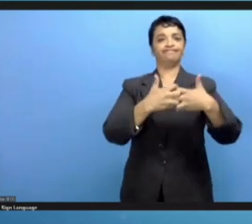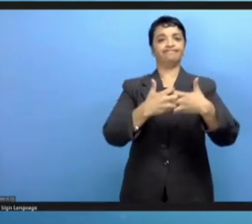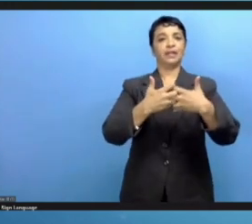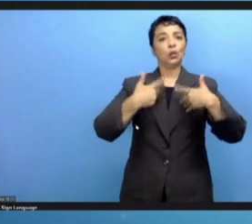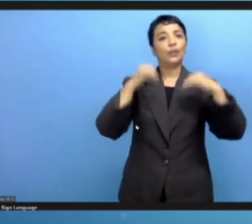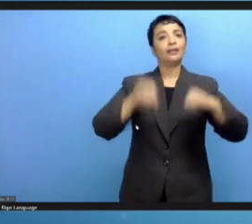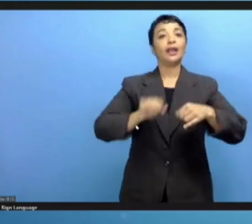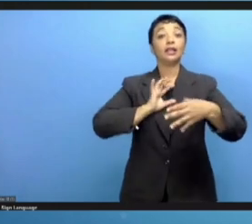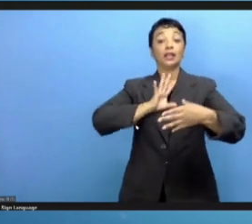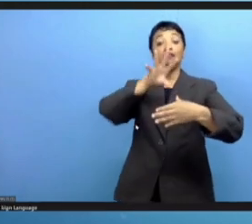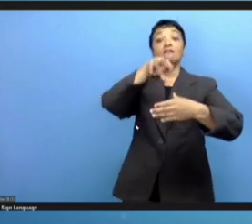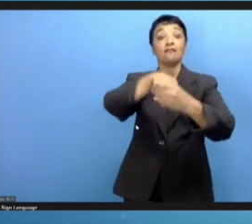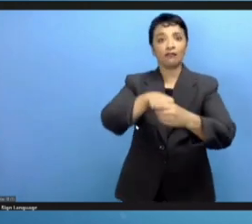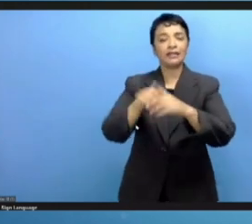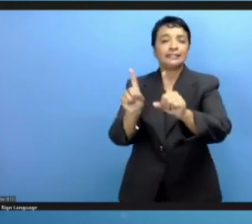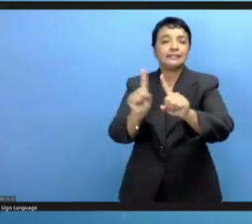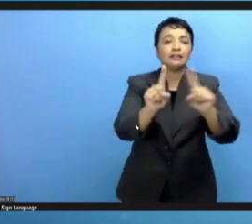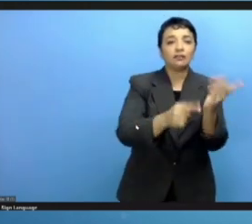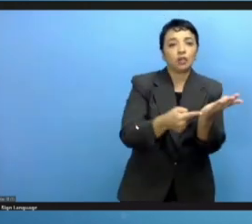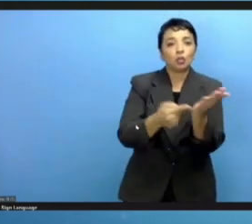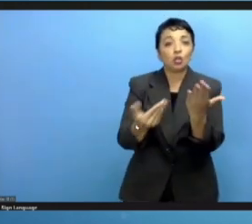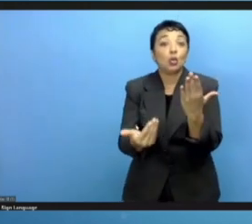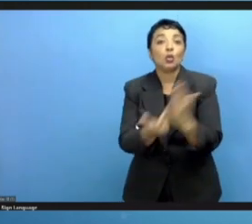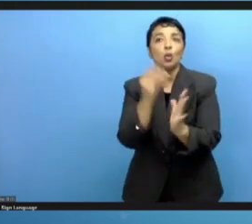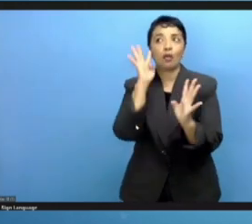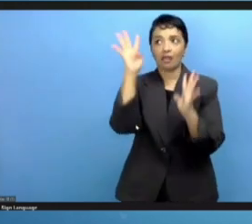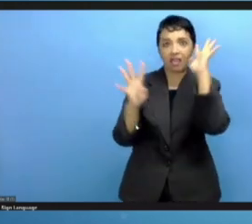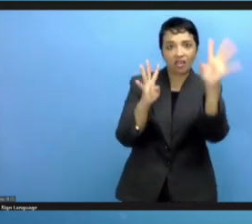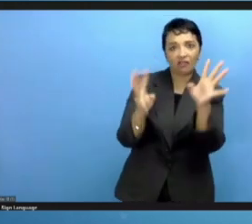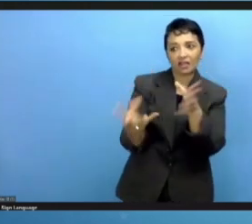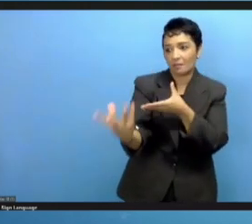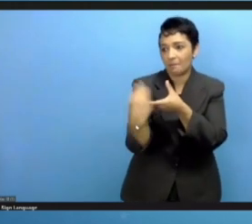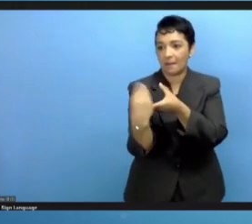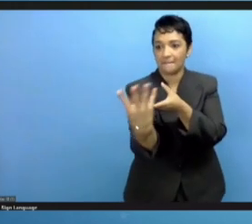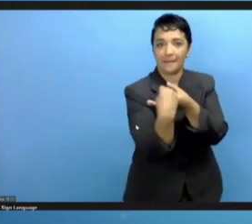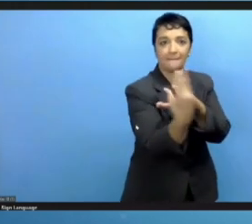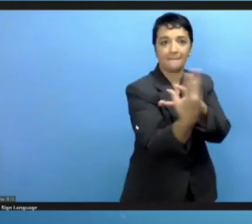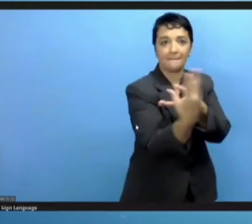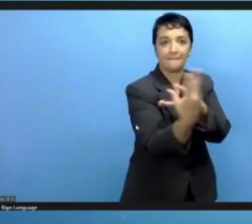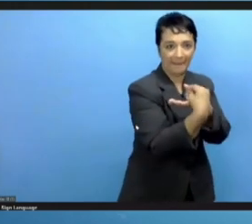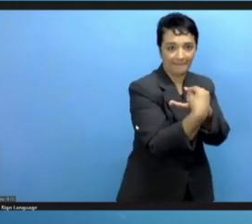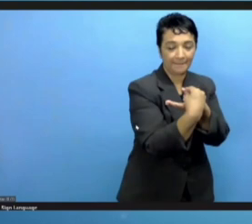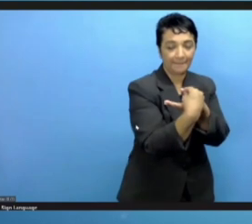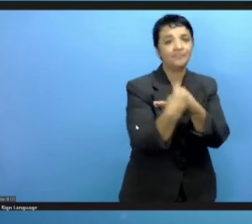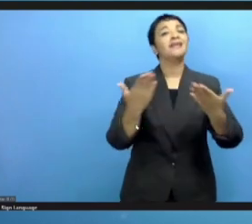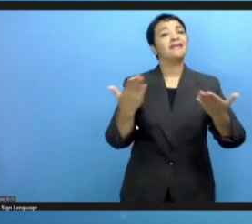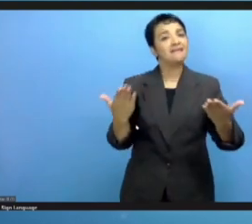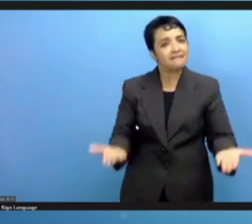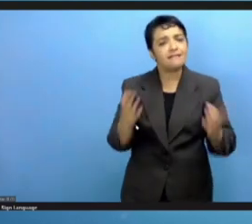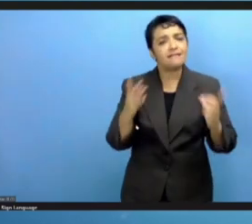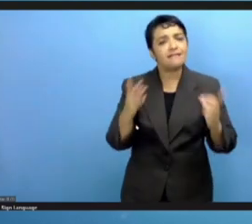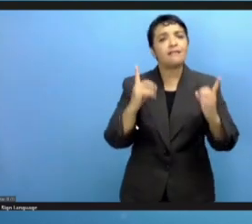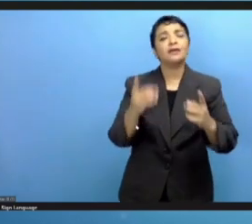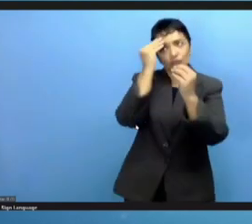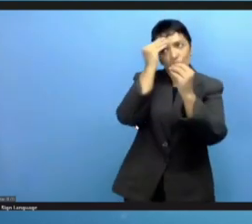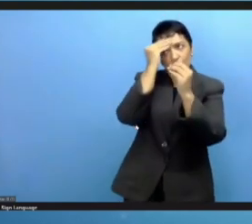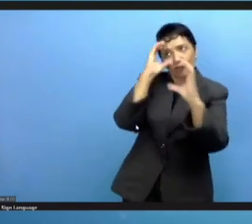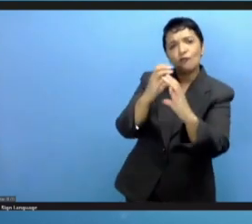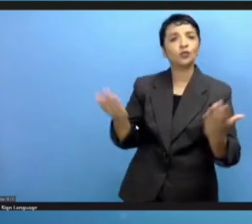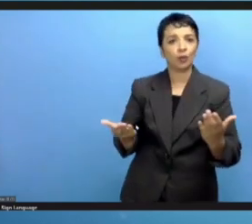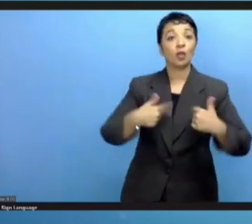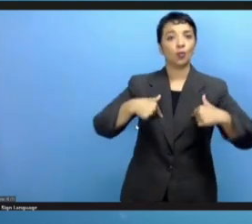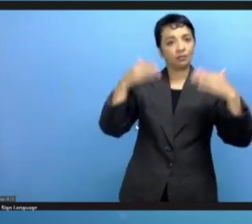emerging technologies. This is why the focus should be on building trust, equity, and